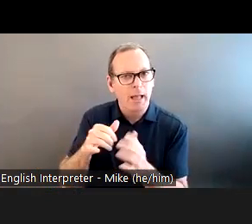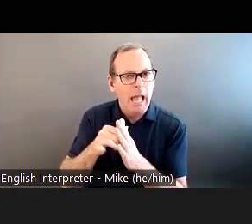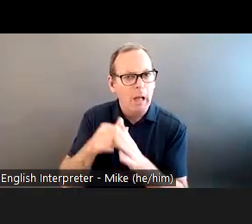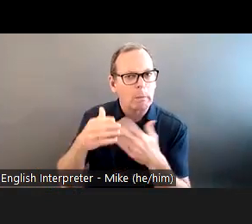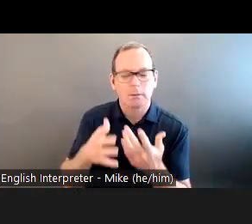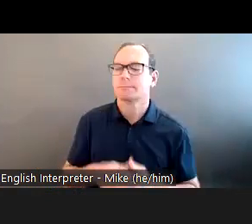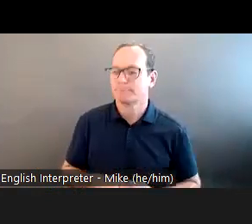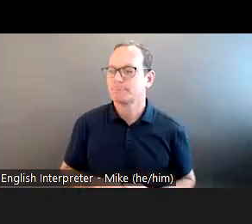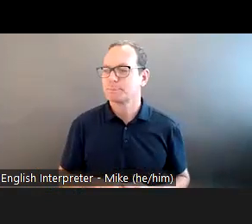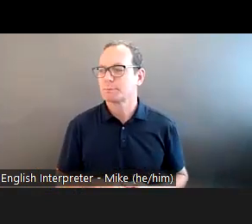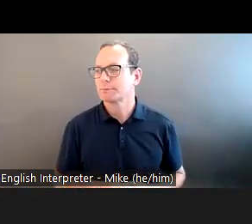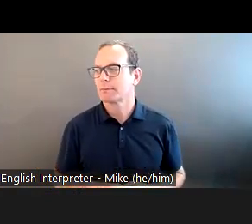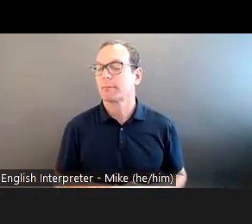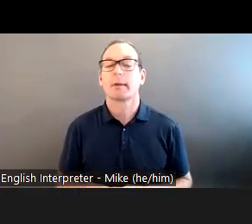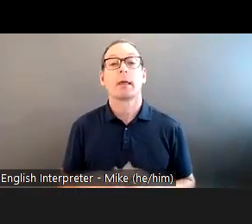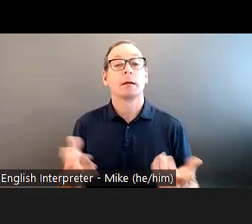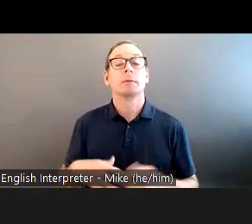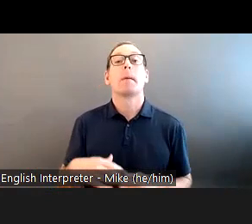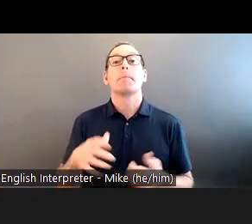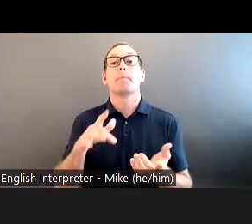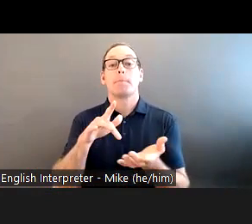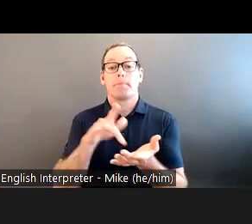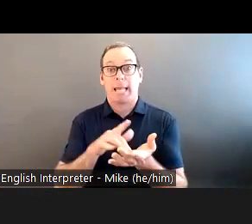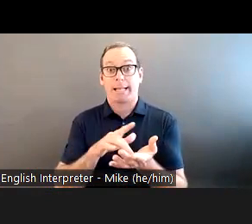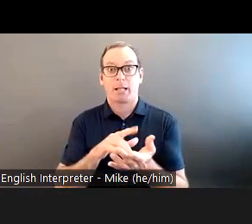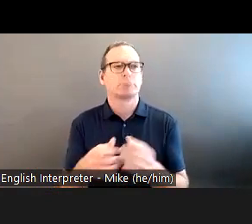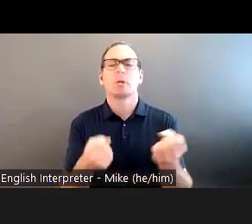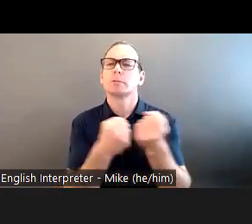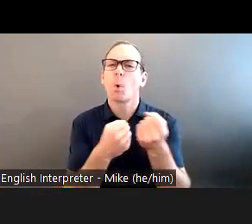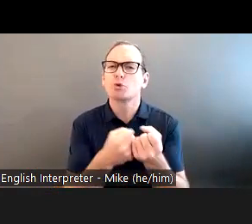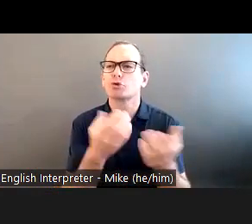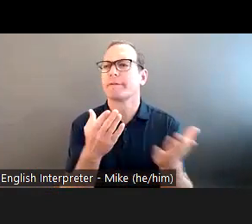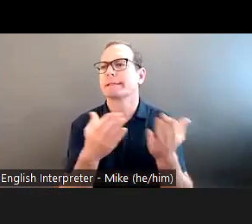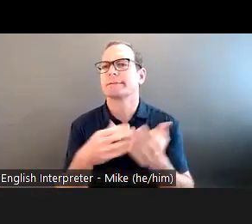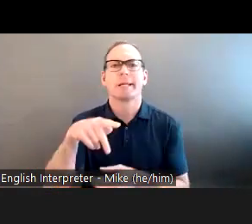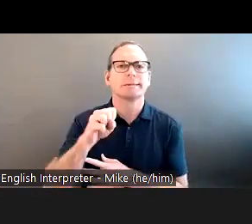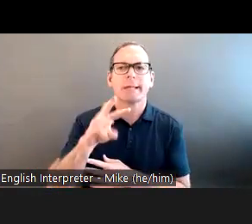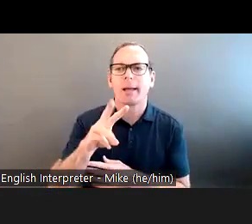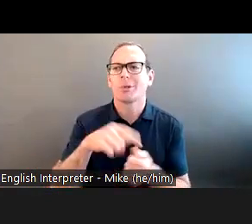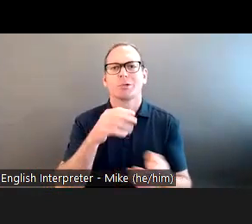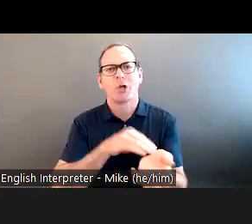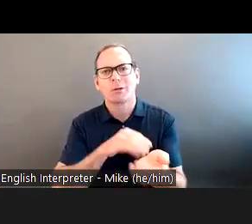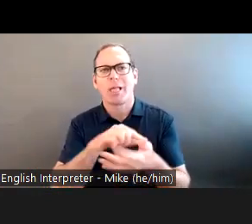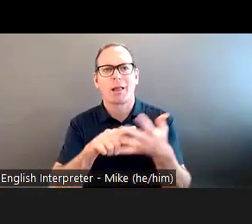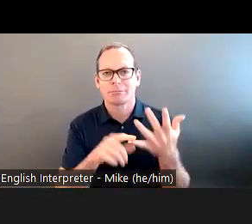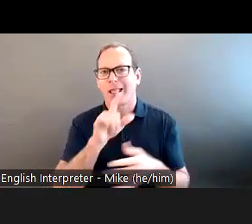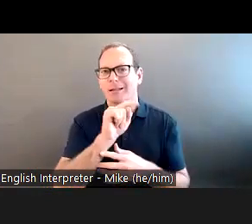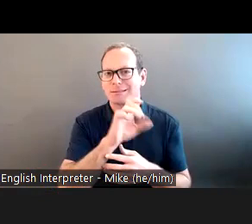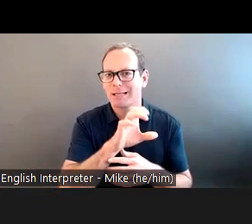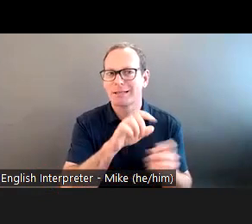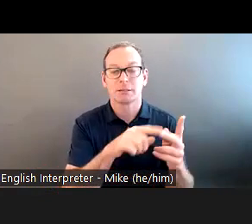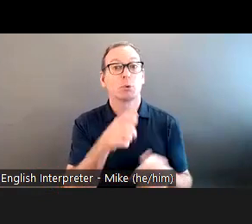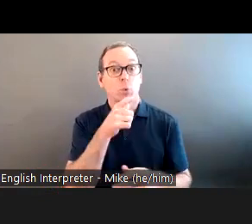to consent for treatment, long-term care, support services, that's covered under OHIP. That's done by your doctors, your nurses, your